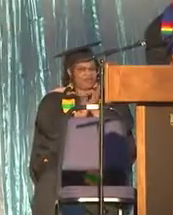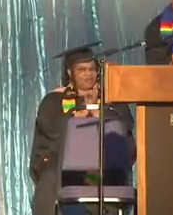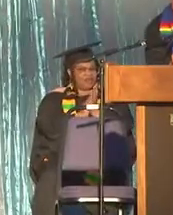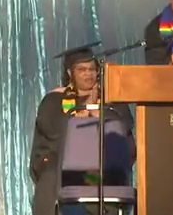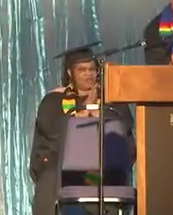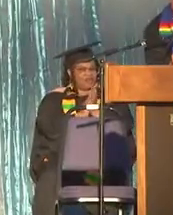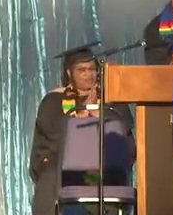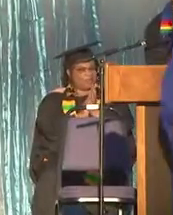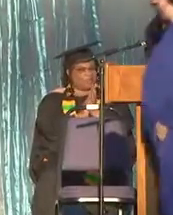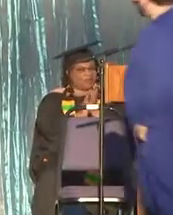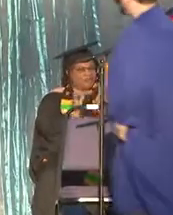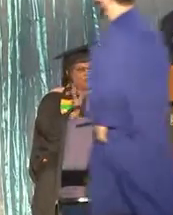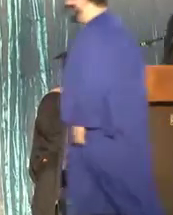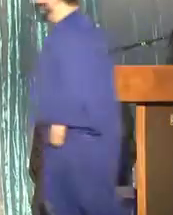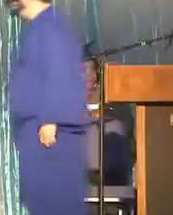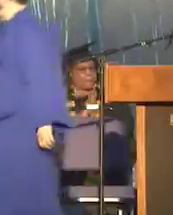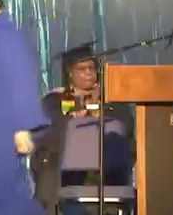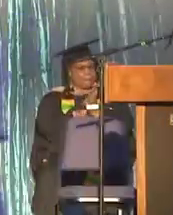Alexander Ward.